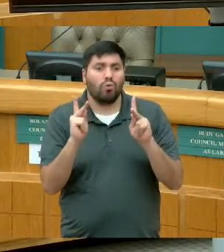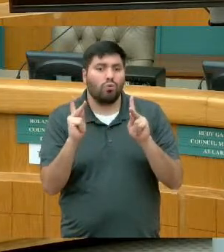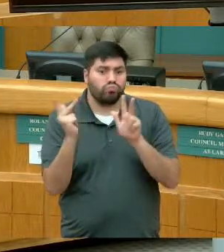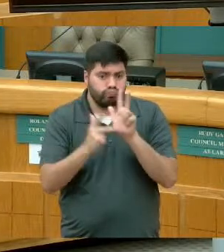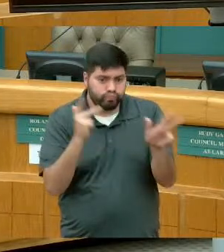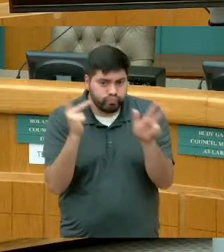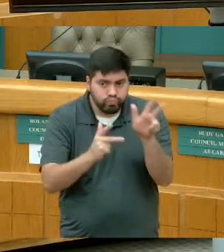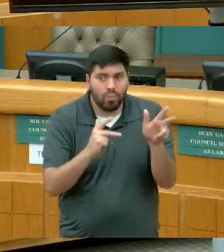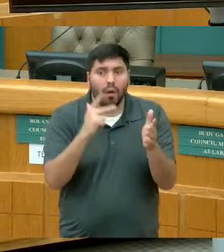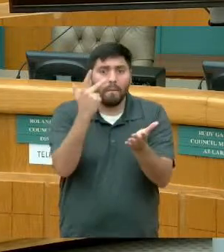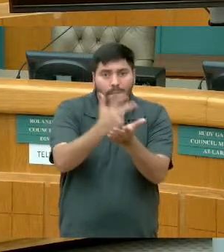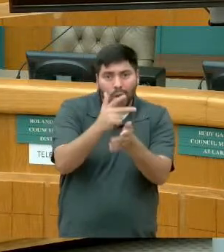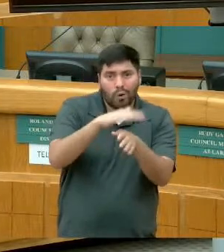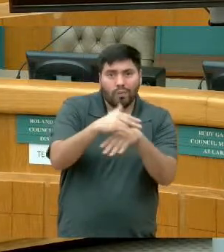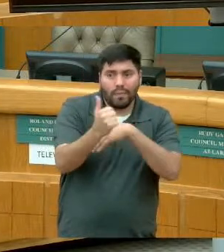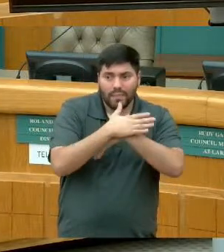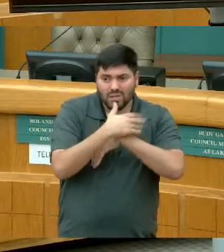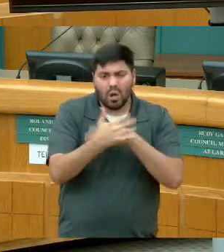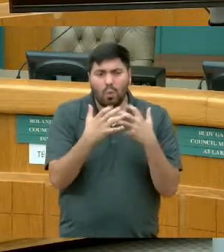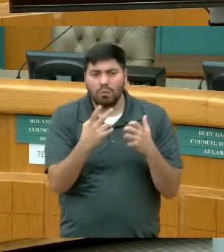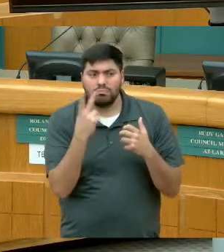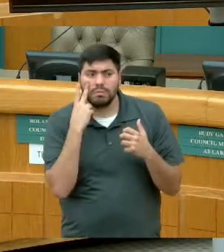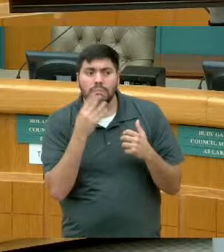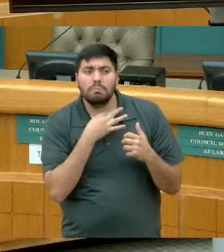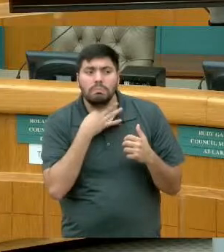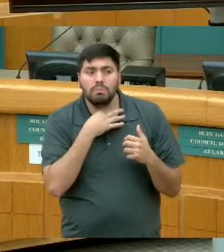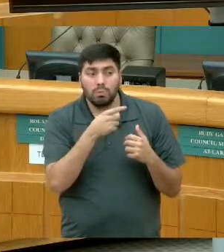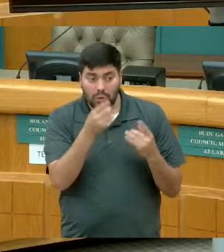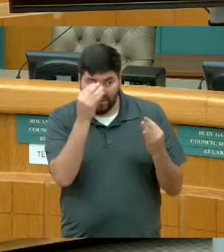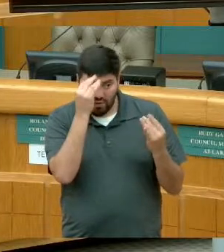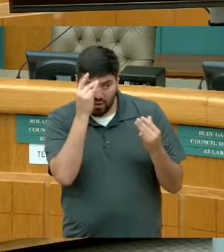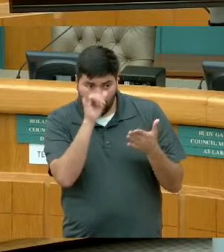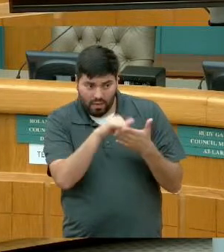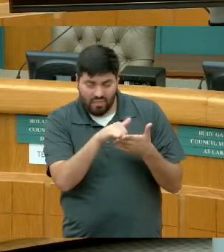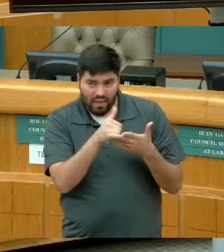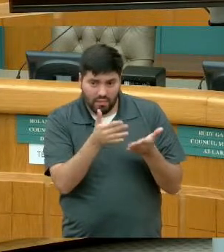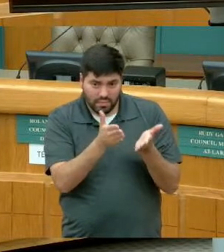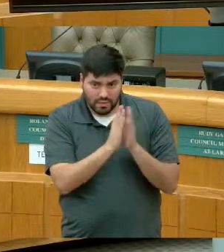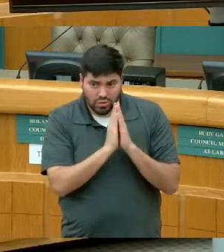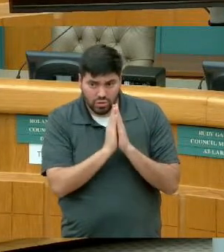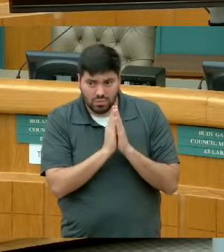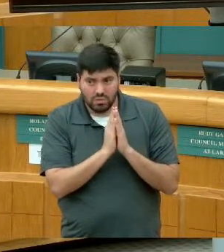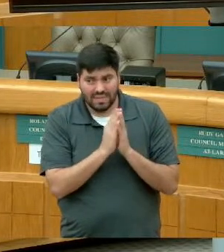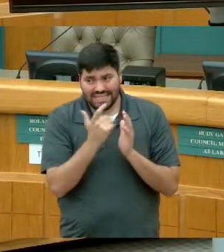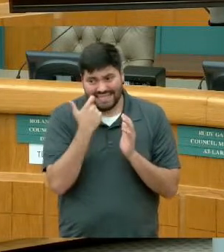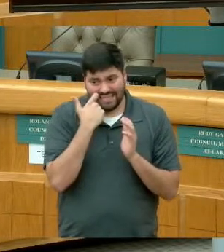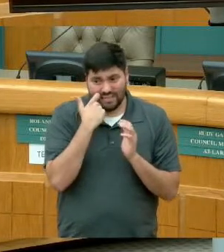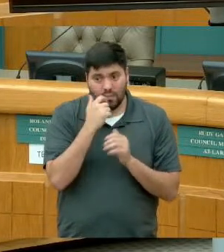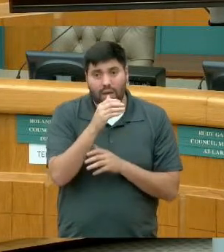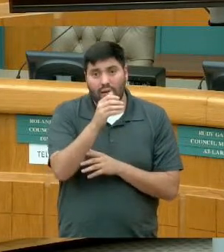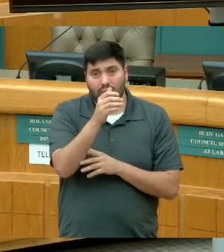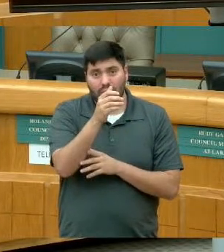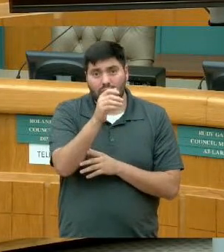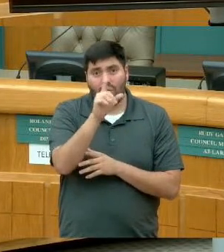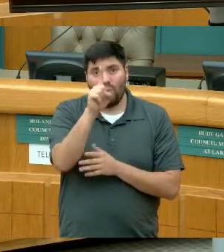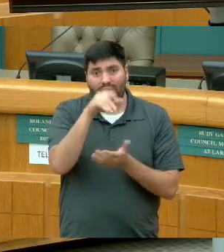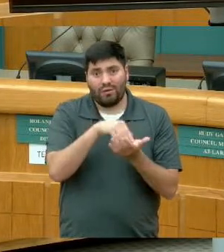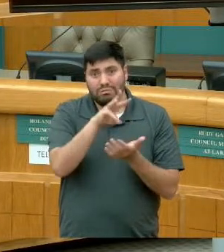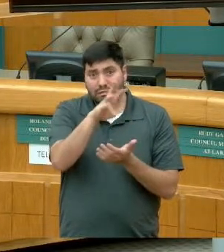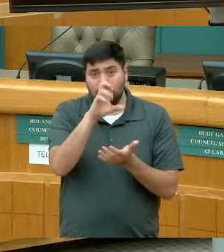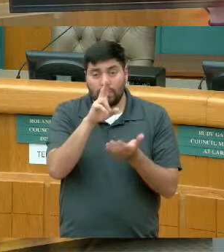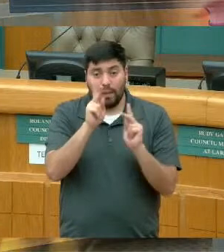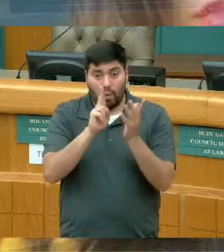back onto the beaches, let people park on the beaches. Just wanted to see if you had any thoughts about that petition. That's, last I checked, about 1,600